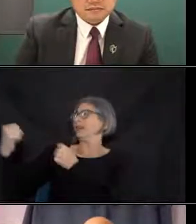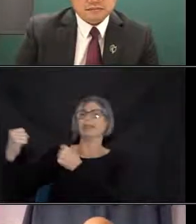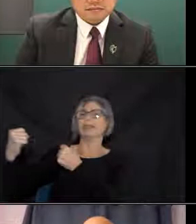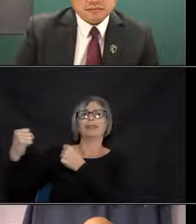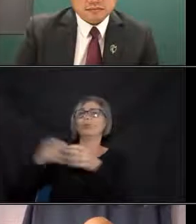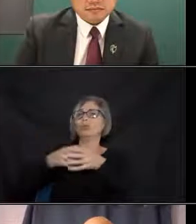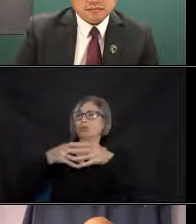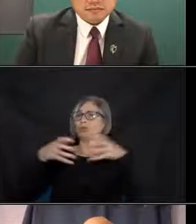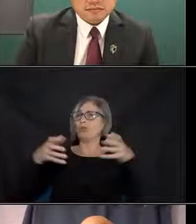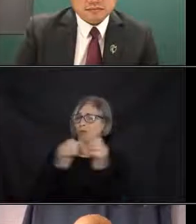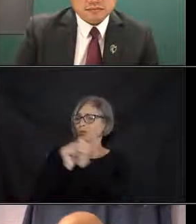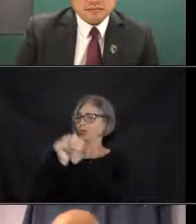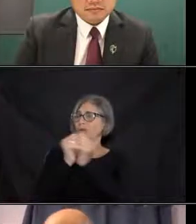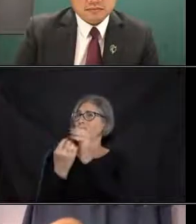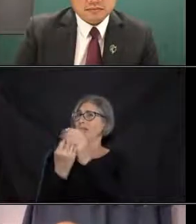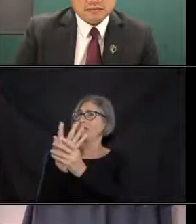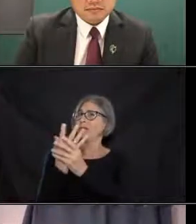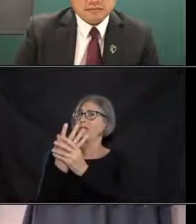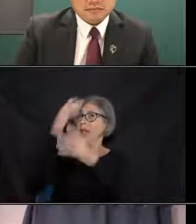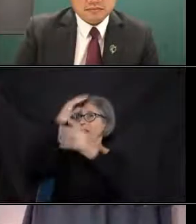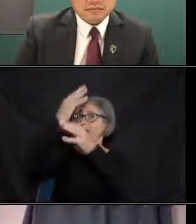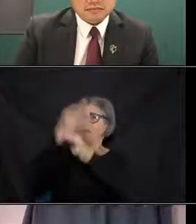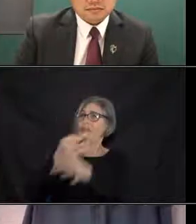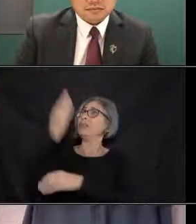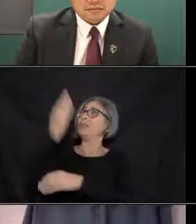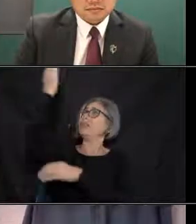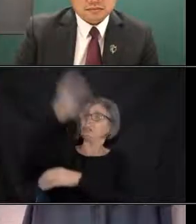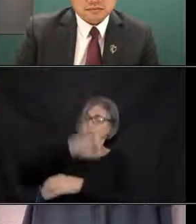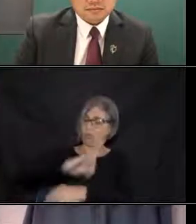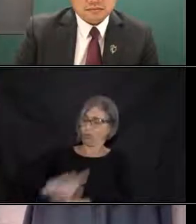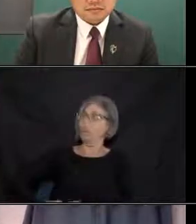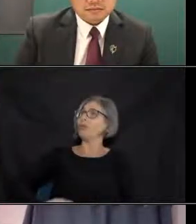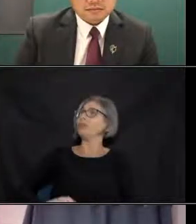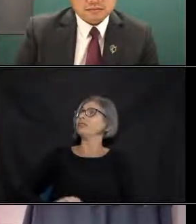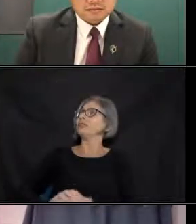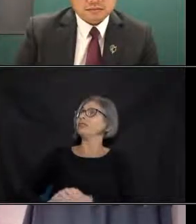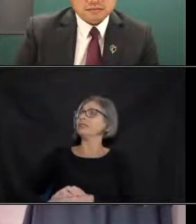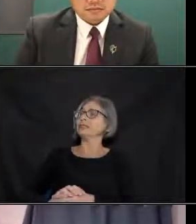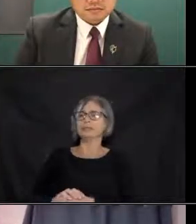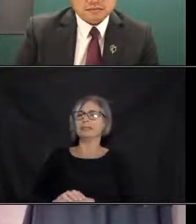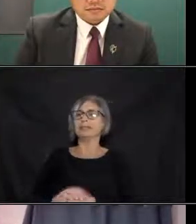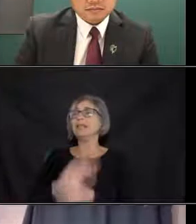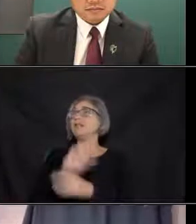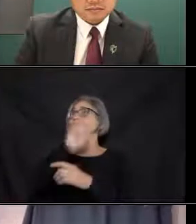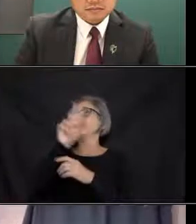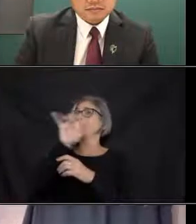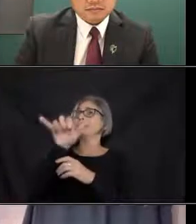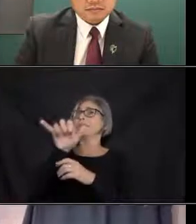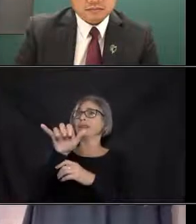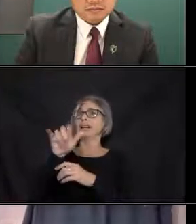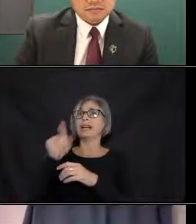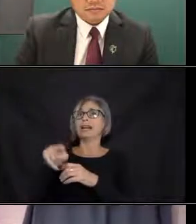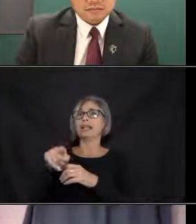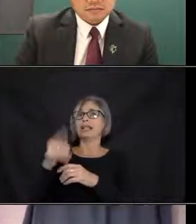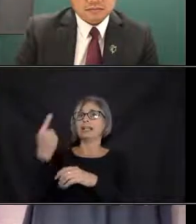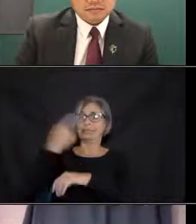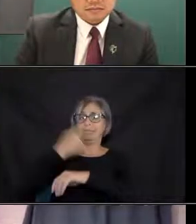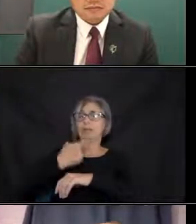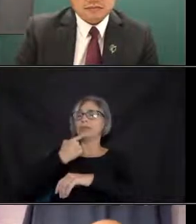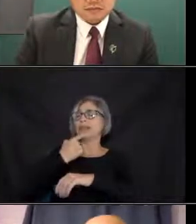grow in greater faith in you, O Lord, and in our destiny, and let us all say,